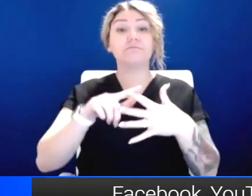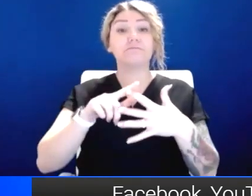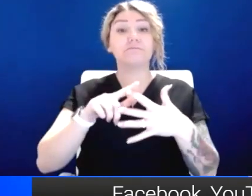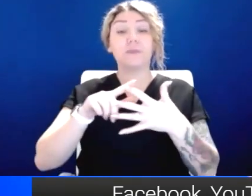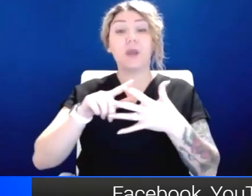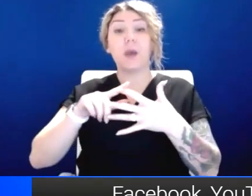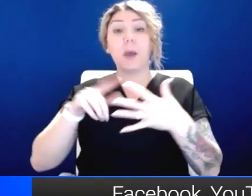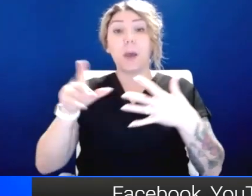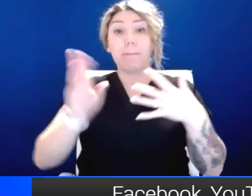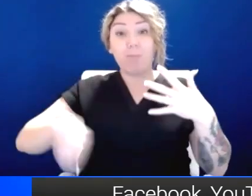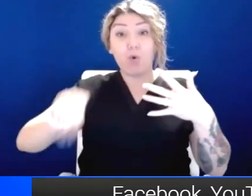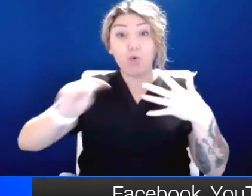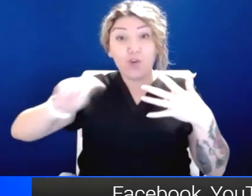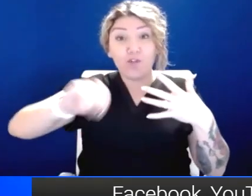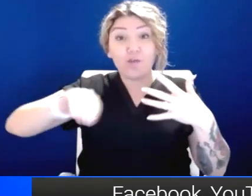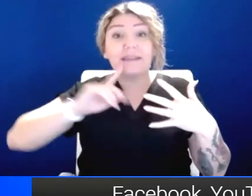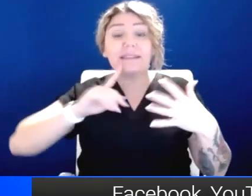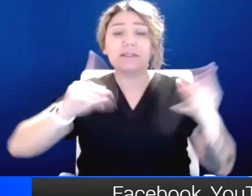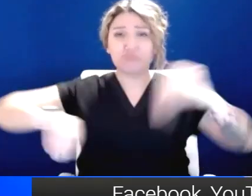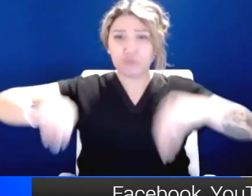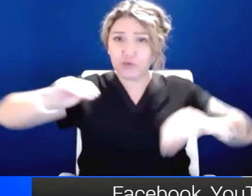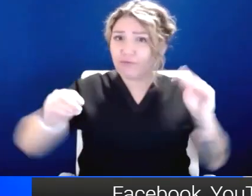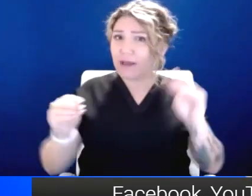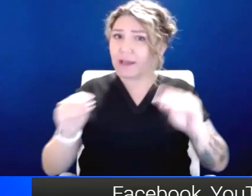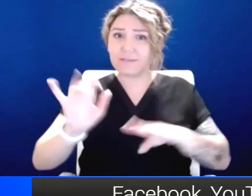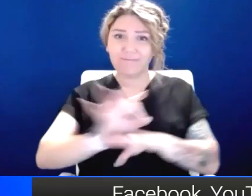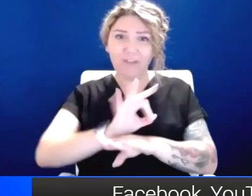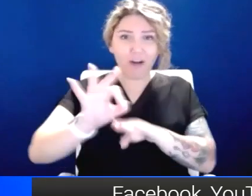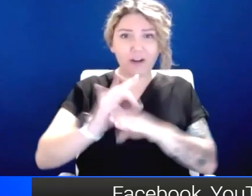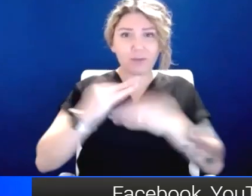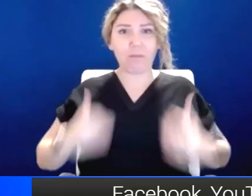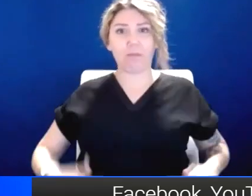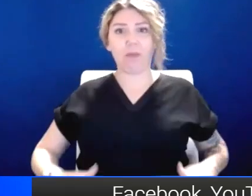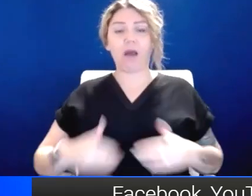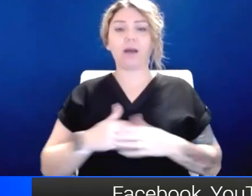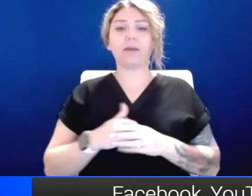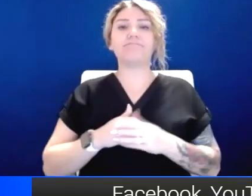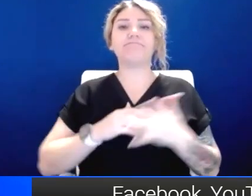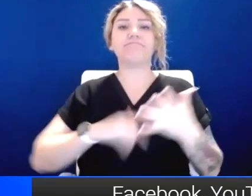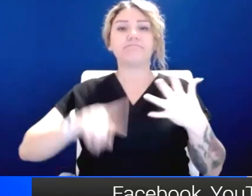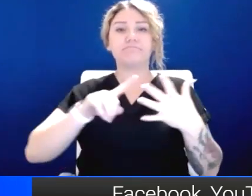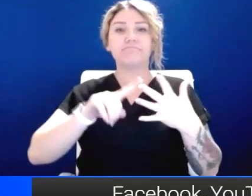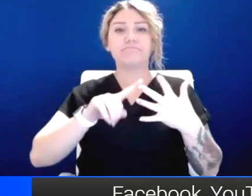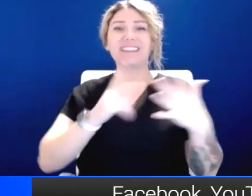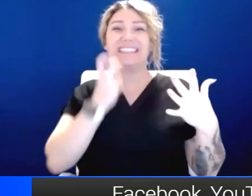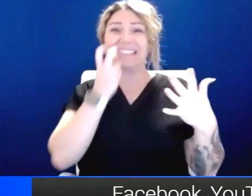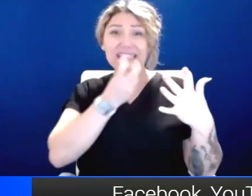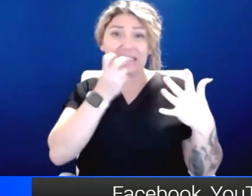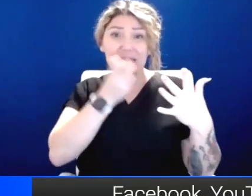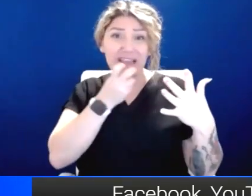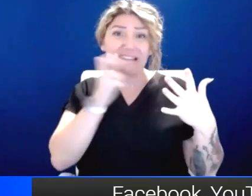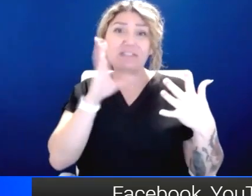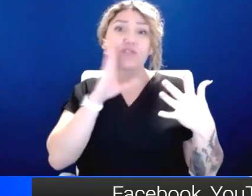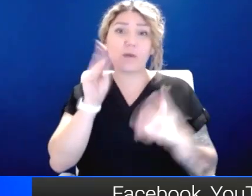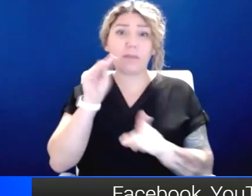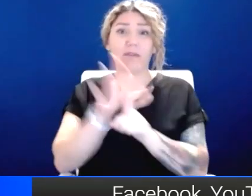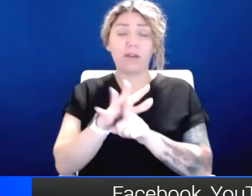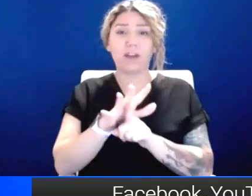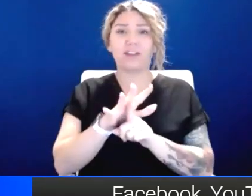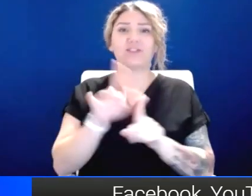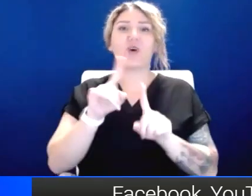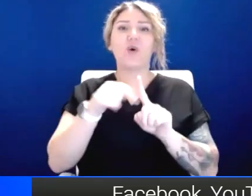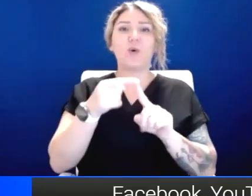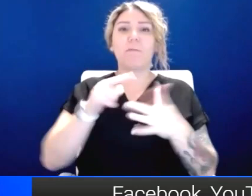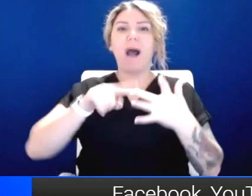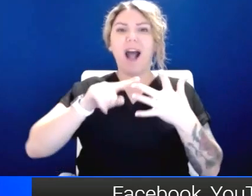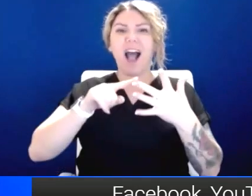movements keep them more functioning. Speech is affected in Parkinson's, so when they're boxing, they're yelling and screaming,